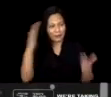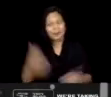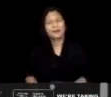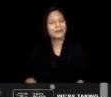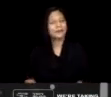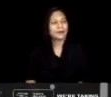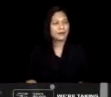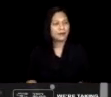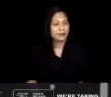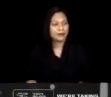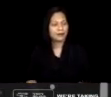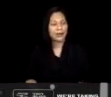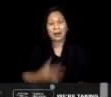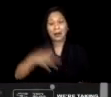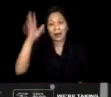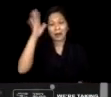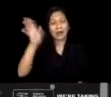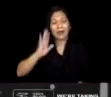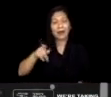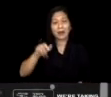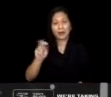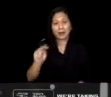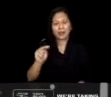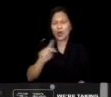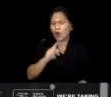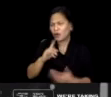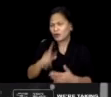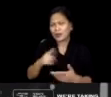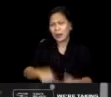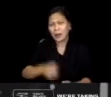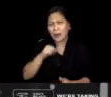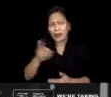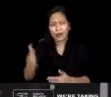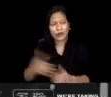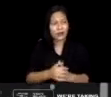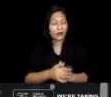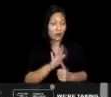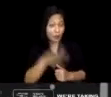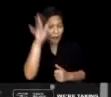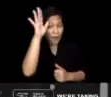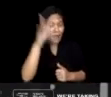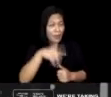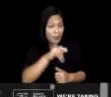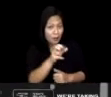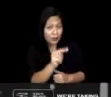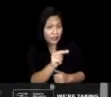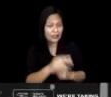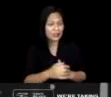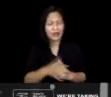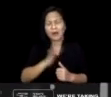My father was Persian. He must be very proud of you. So, your father is Persian? My father abandoned me when I was